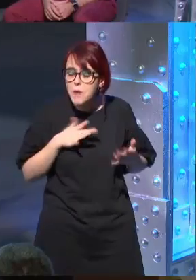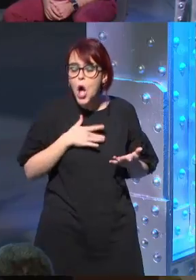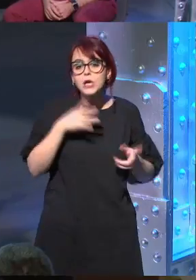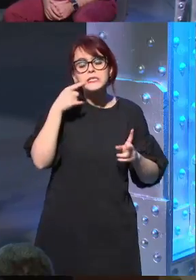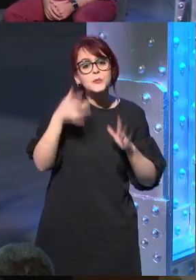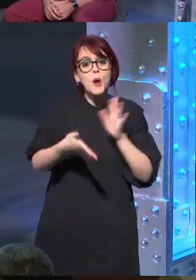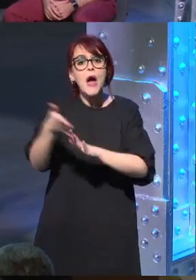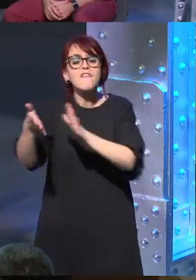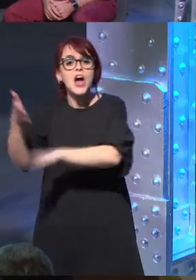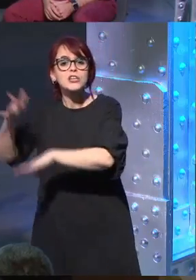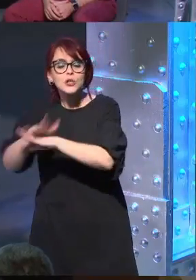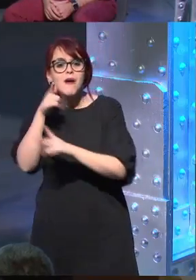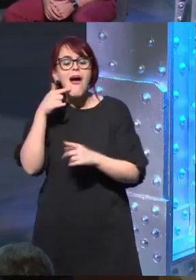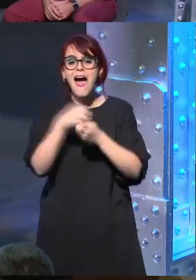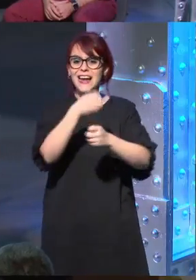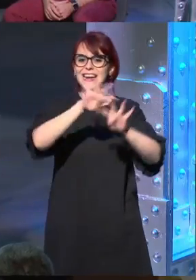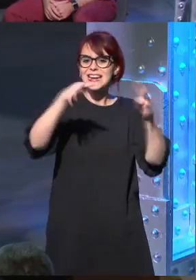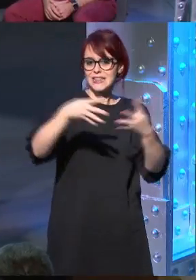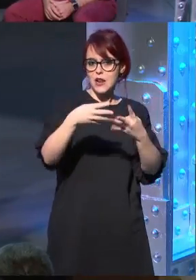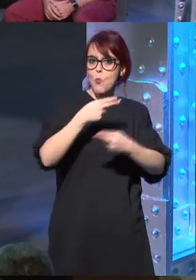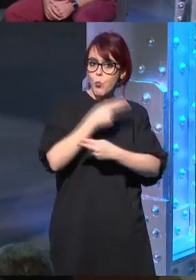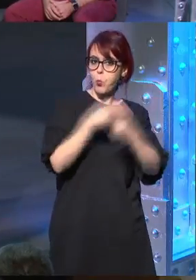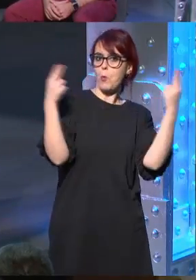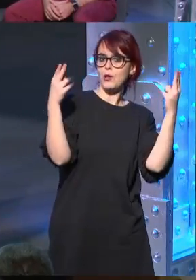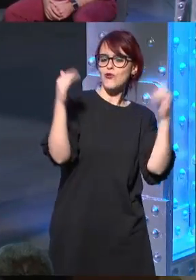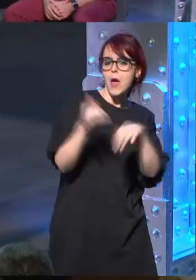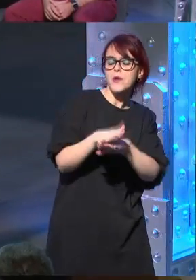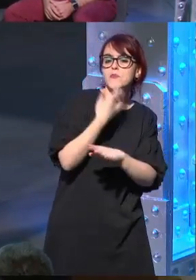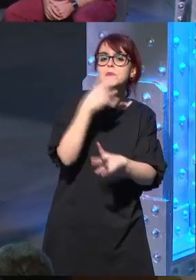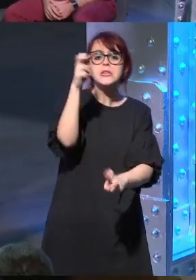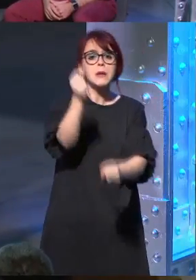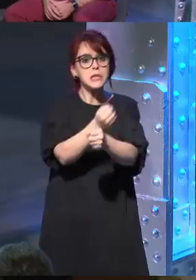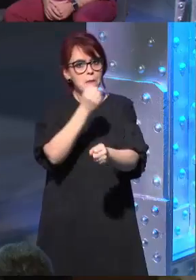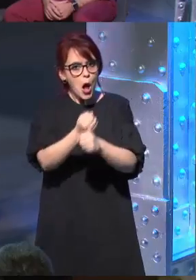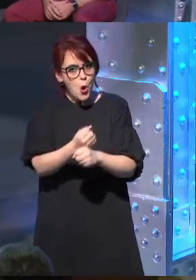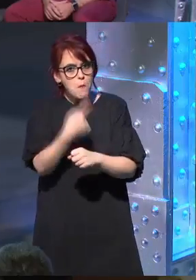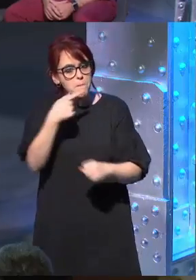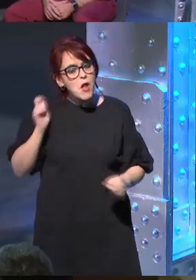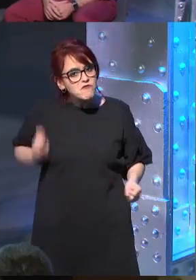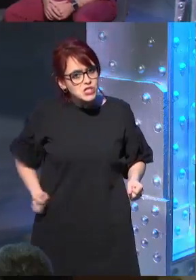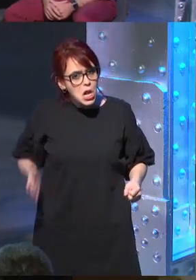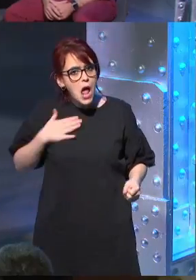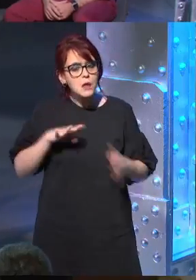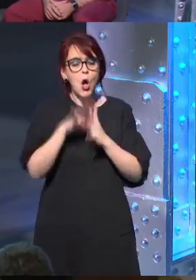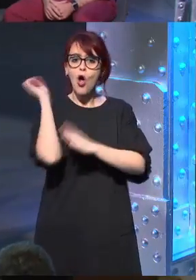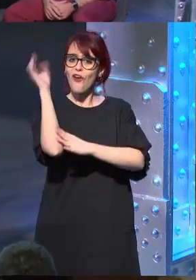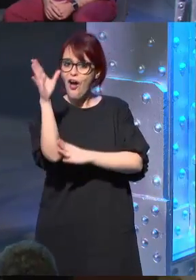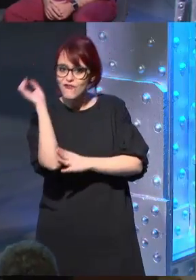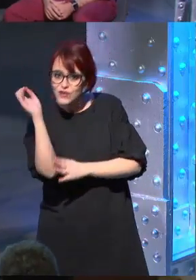professional things, that my private life, the number of friends that I have is not